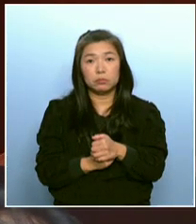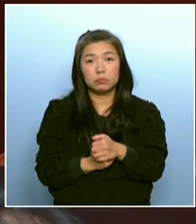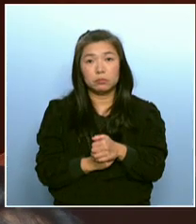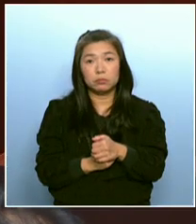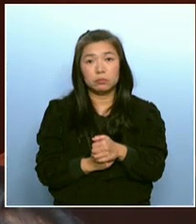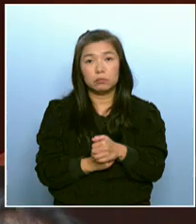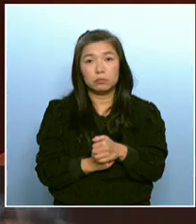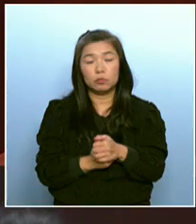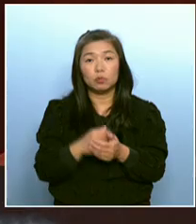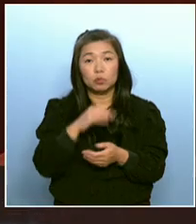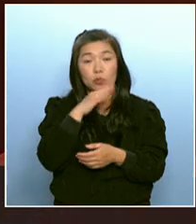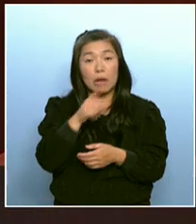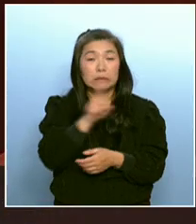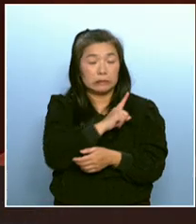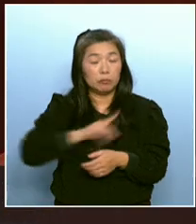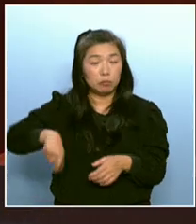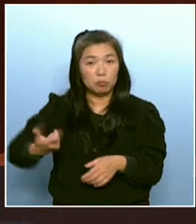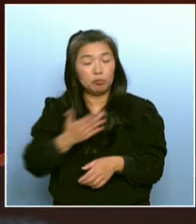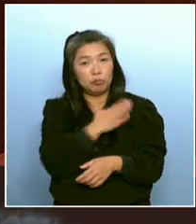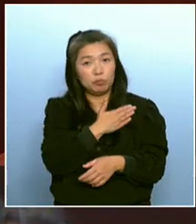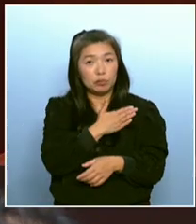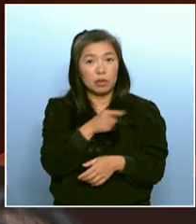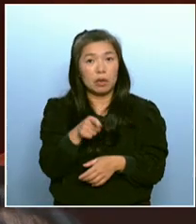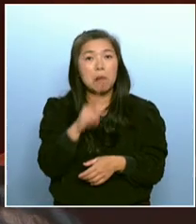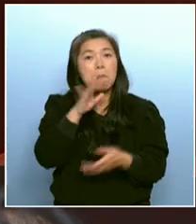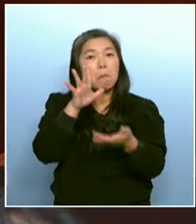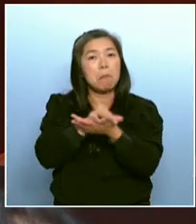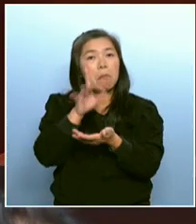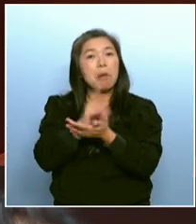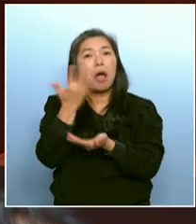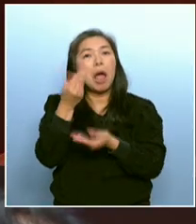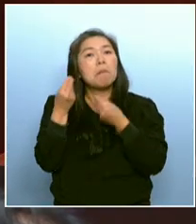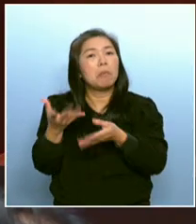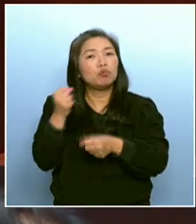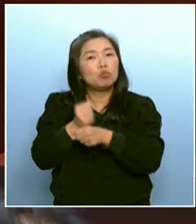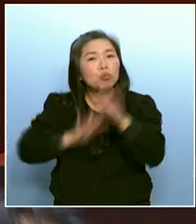bear the costs of the fitting out works? If that's the case,